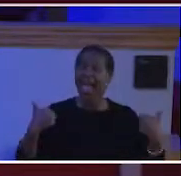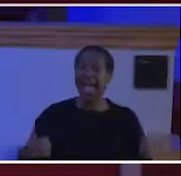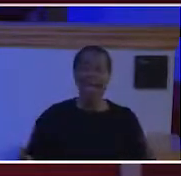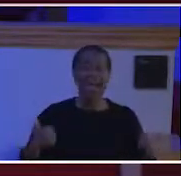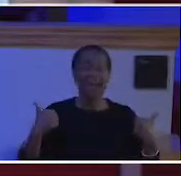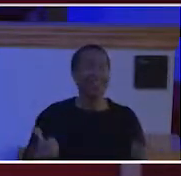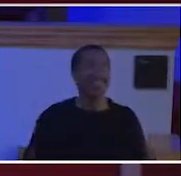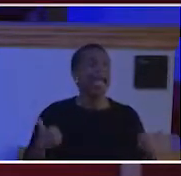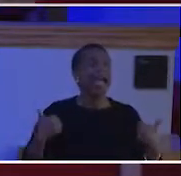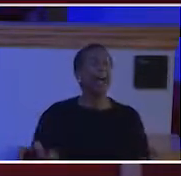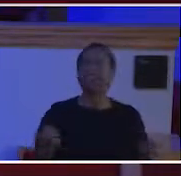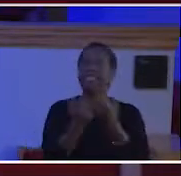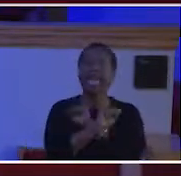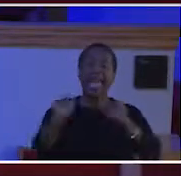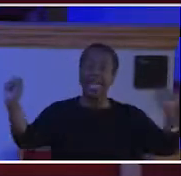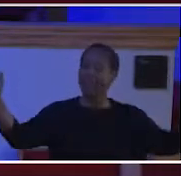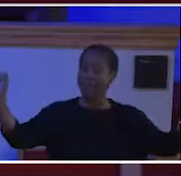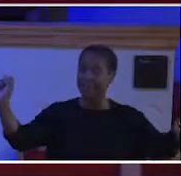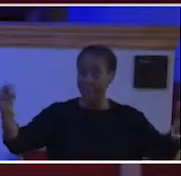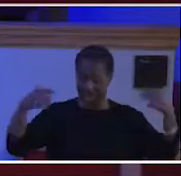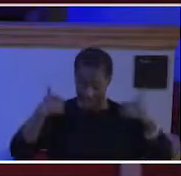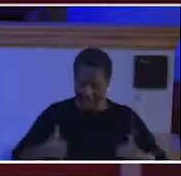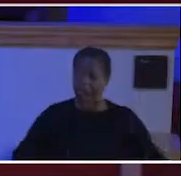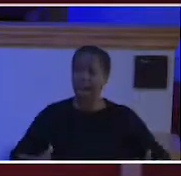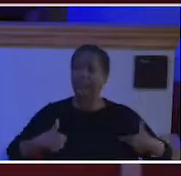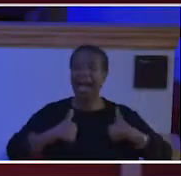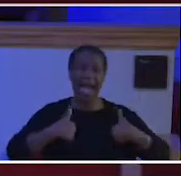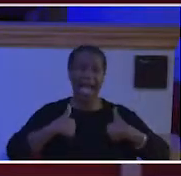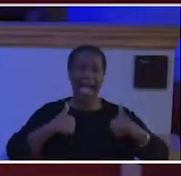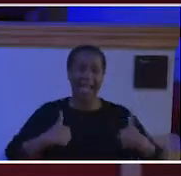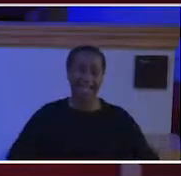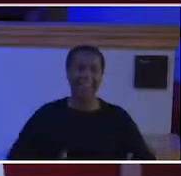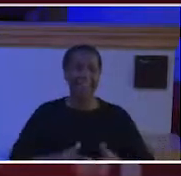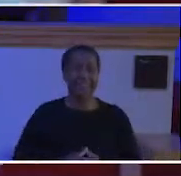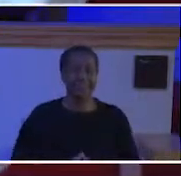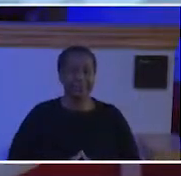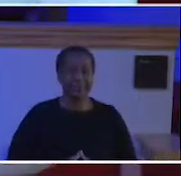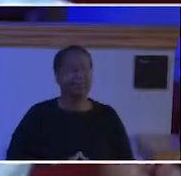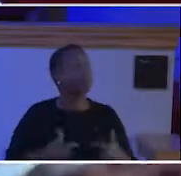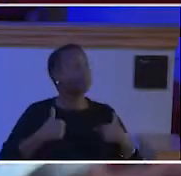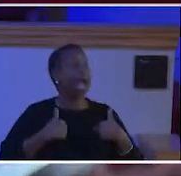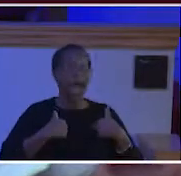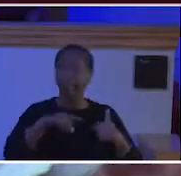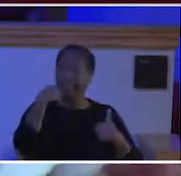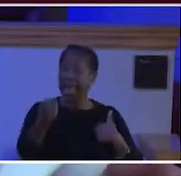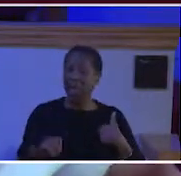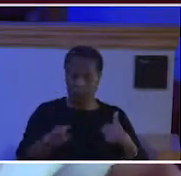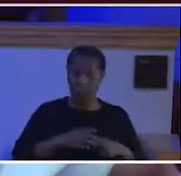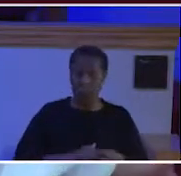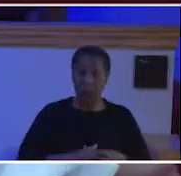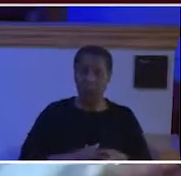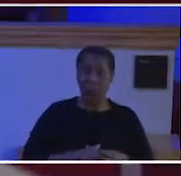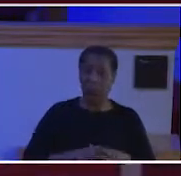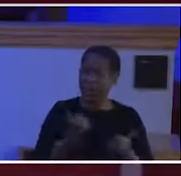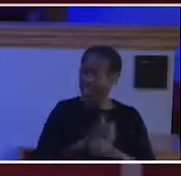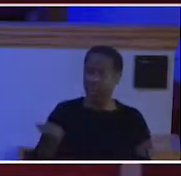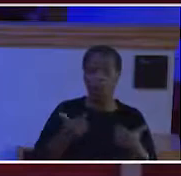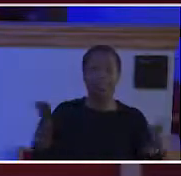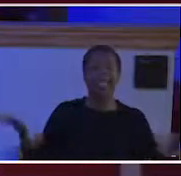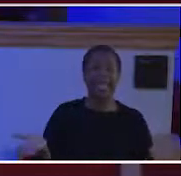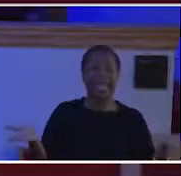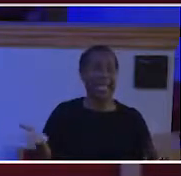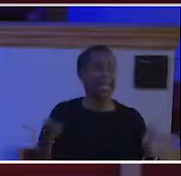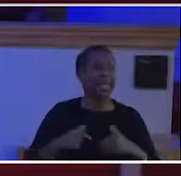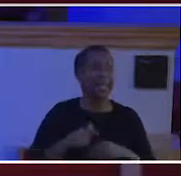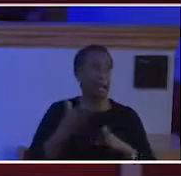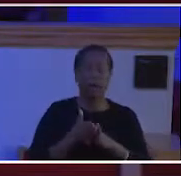Yeah, now safe am I. I tell you, is there anybody here with